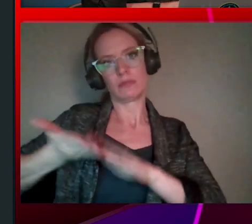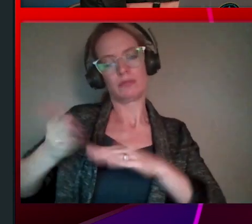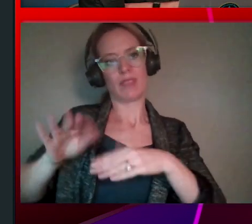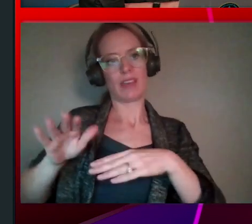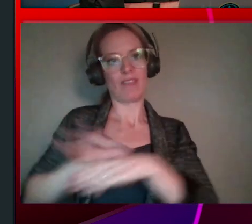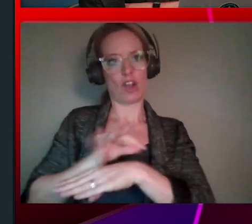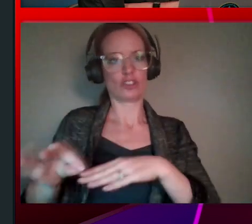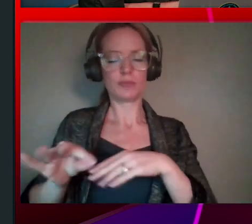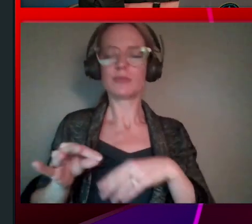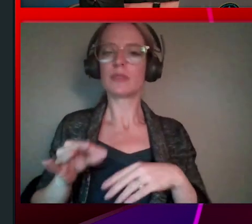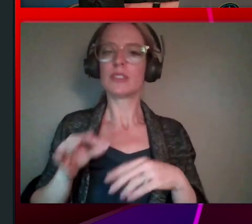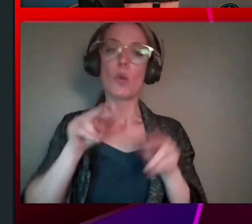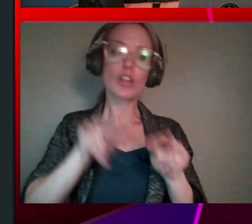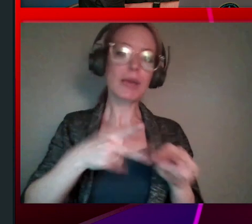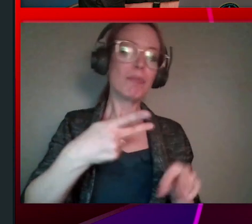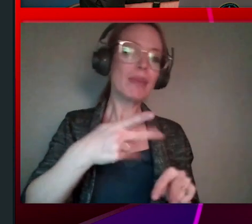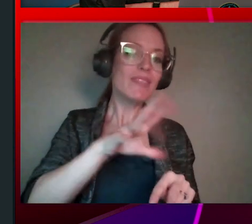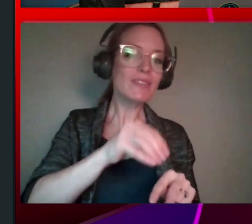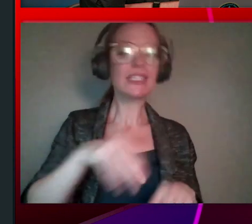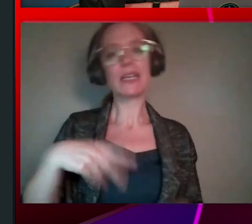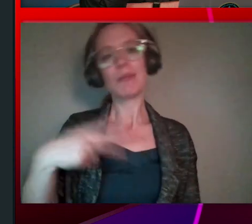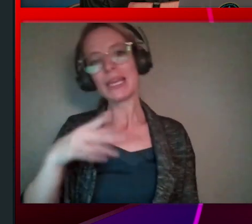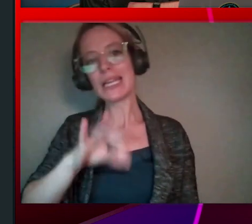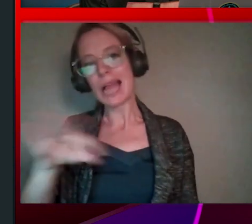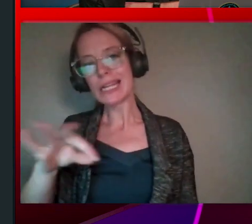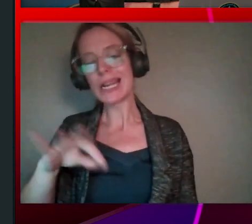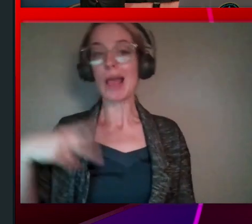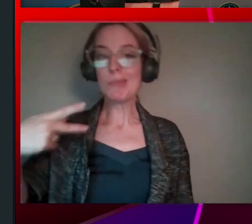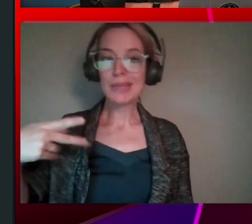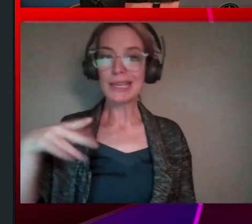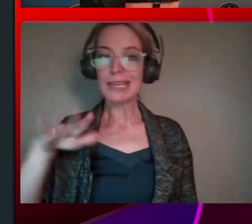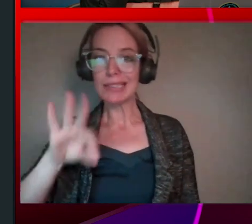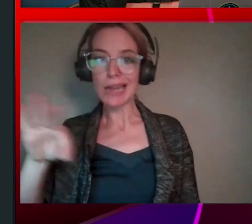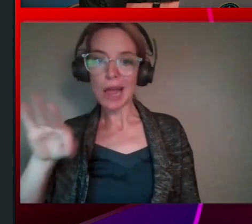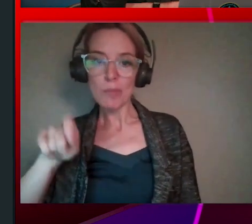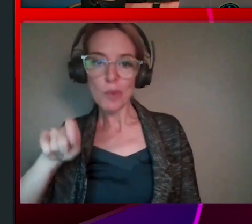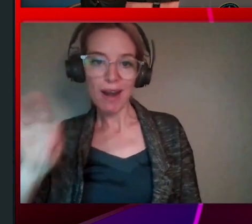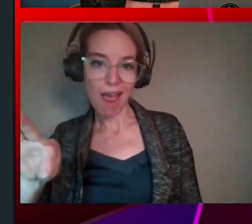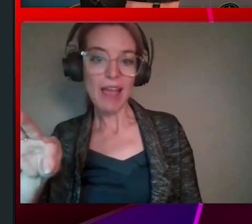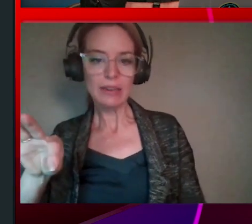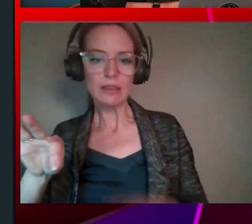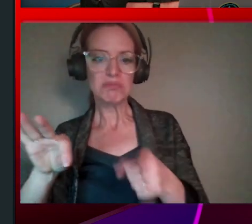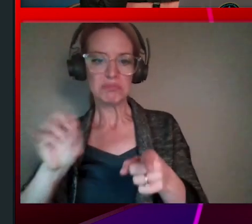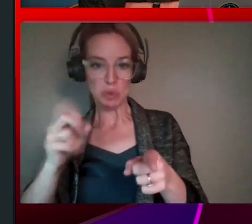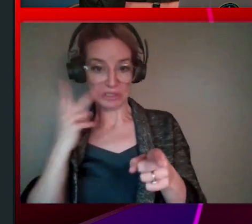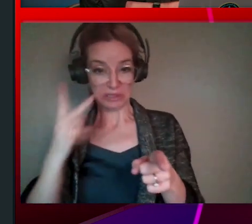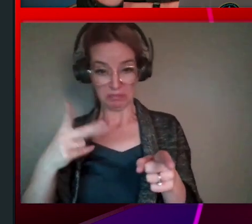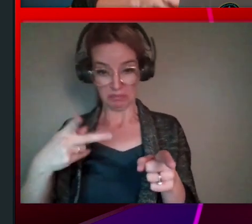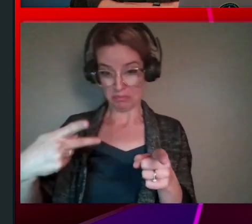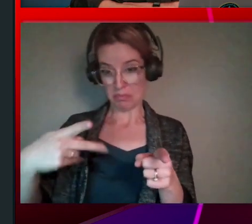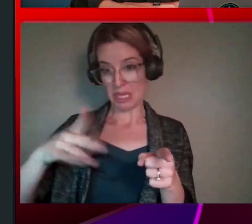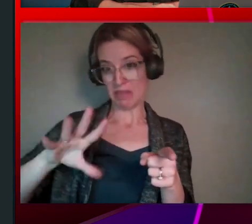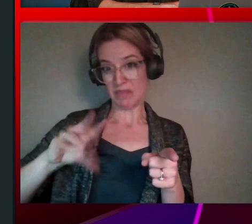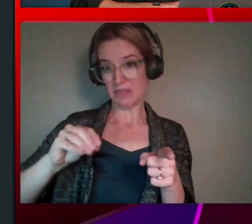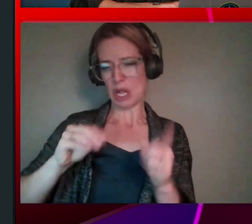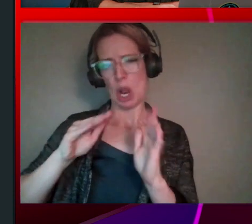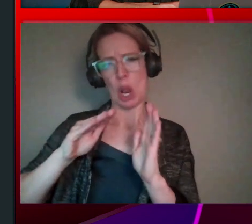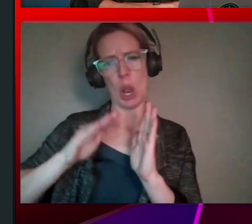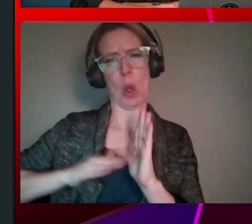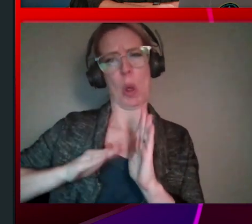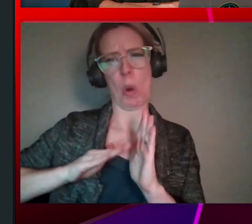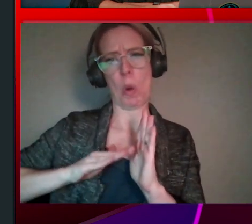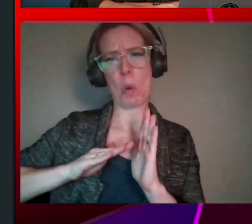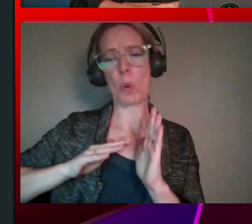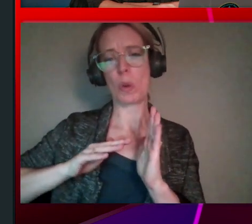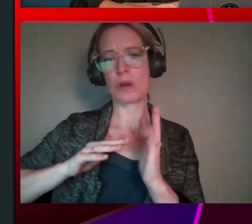at P50, P99, and P99.9. And you can see that P50 is super low. It's down in the, what do I want